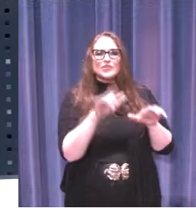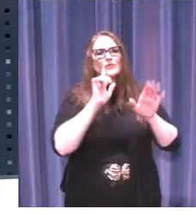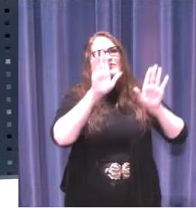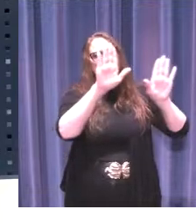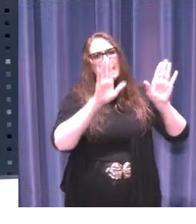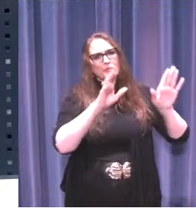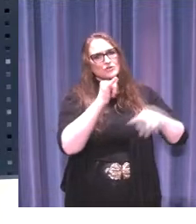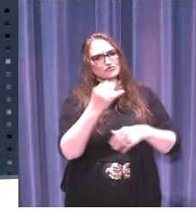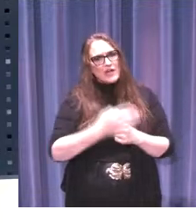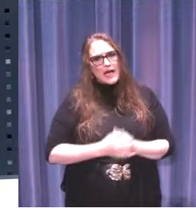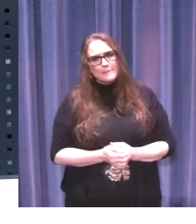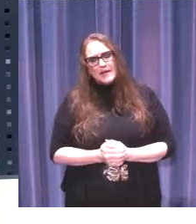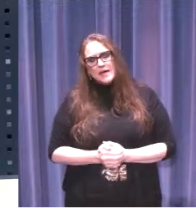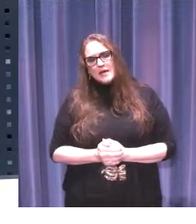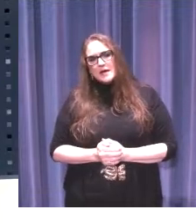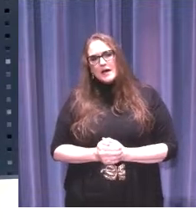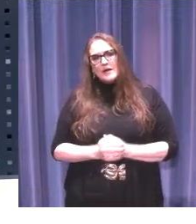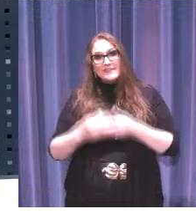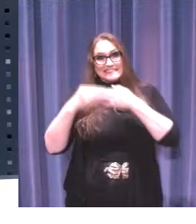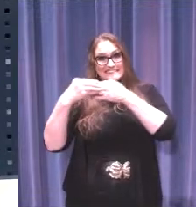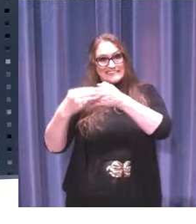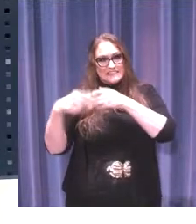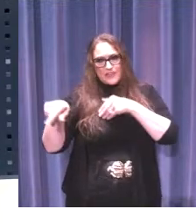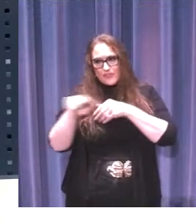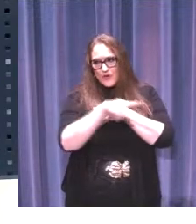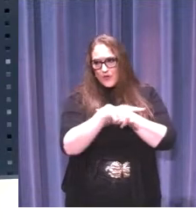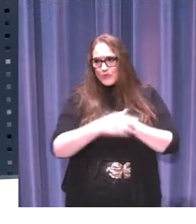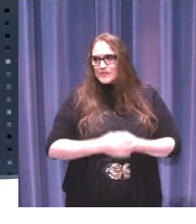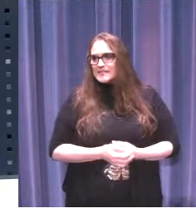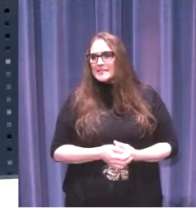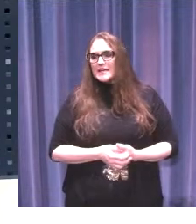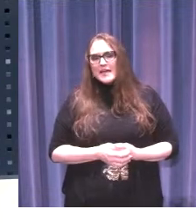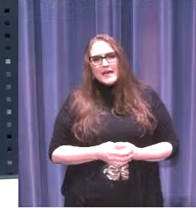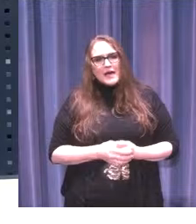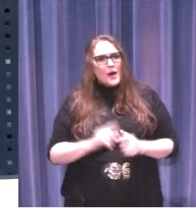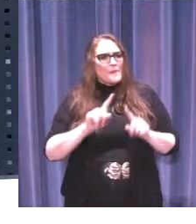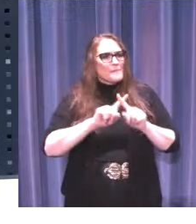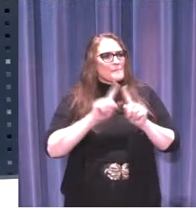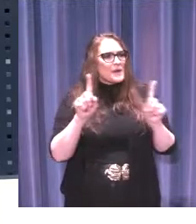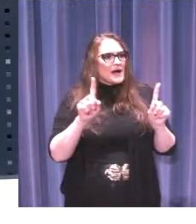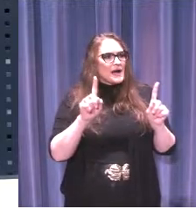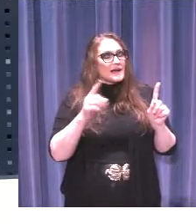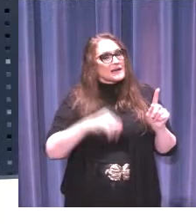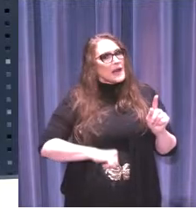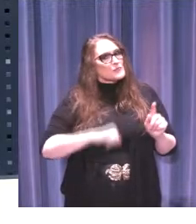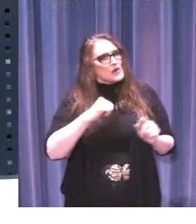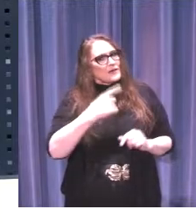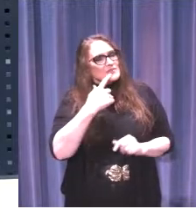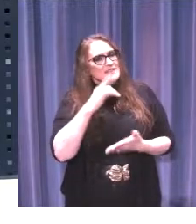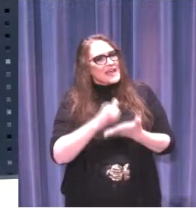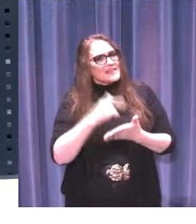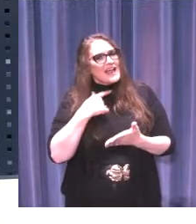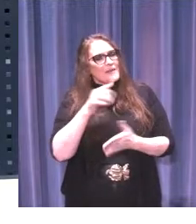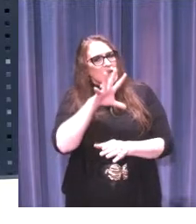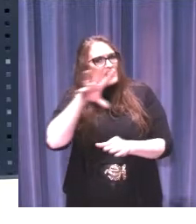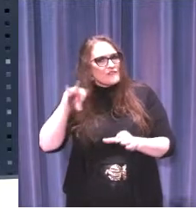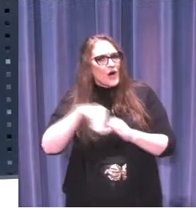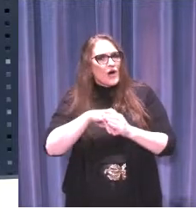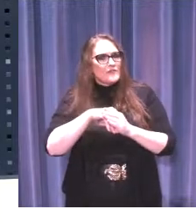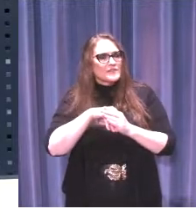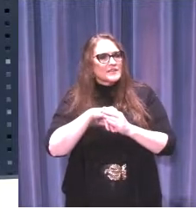phenomenal job of leading those. But I'm proud to say that I've been involved